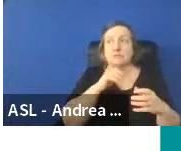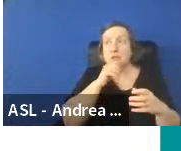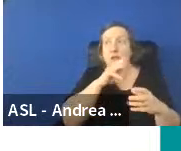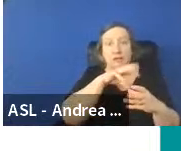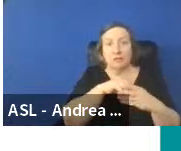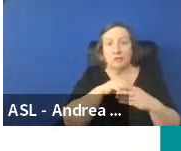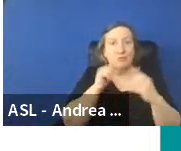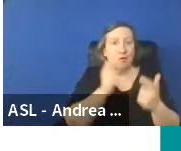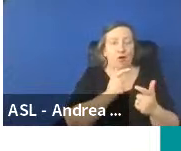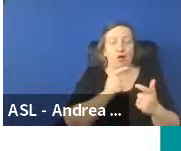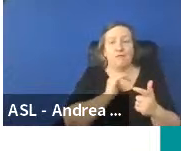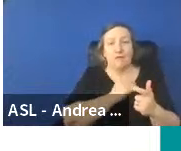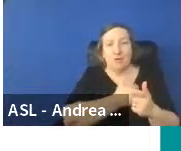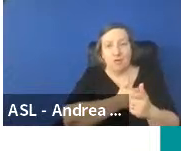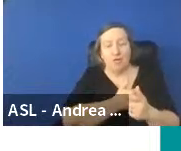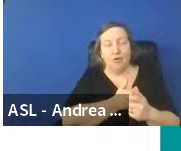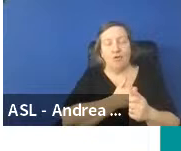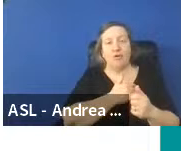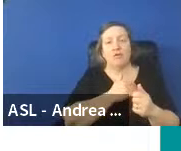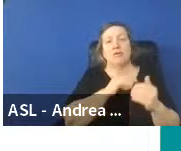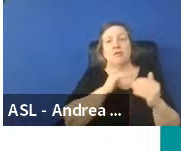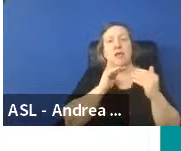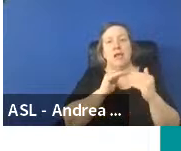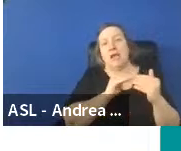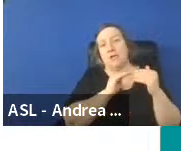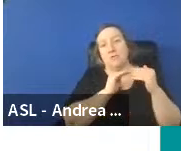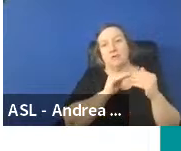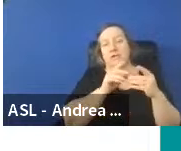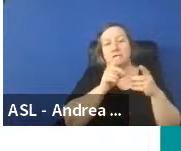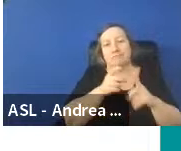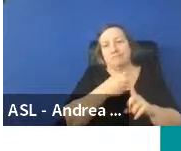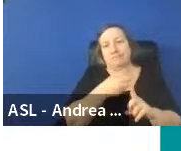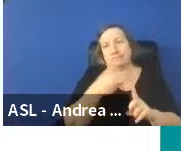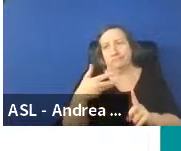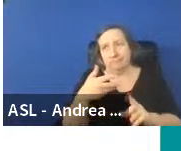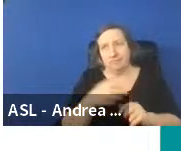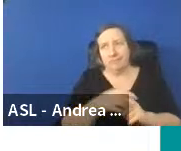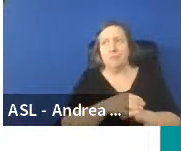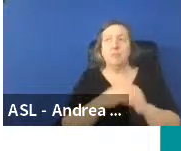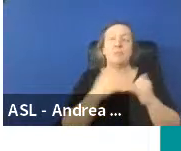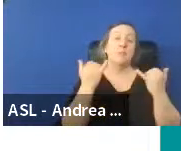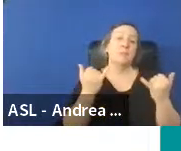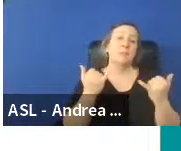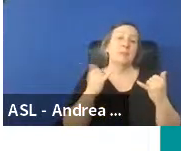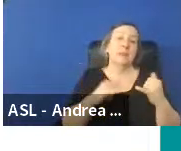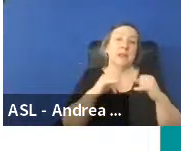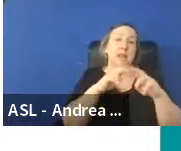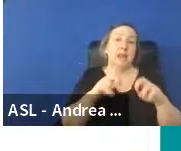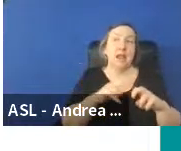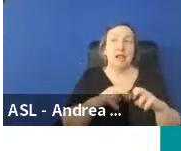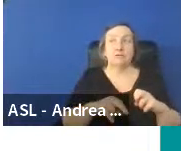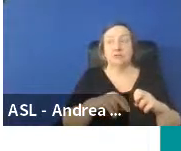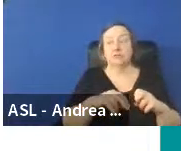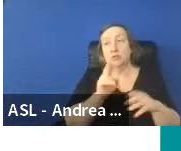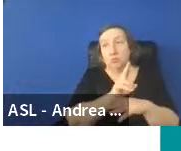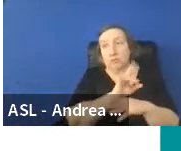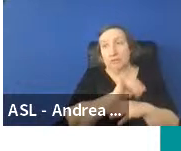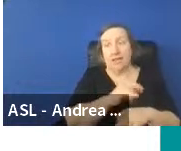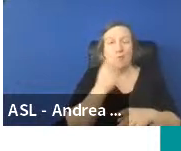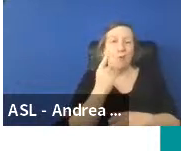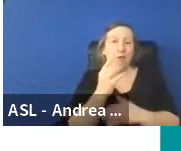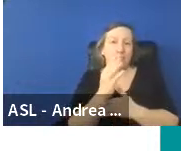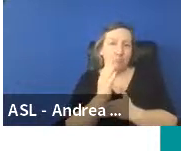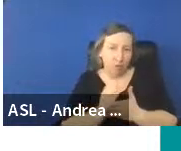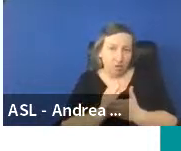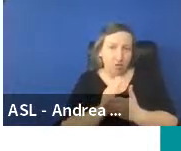in our established equity definition. And then this analysis and the use of it is one component of the IBR equity commitment.